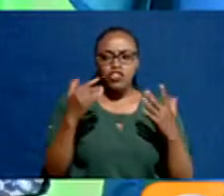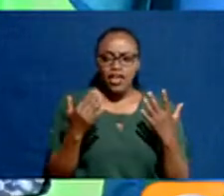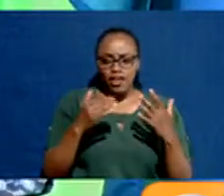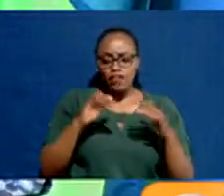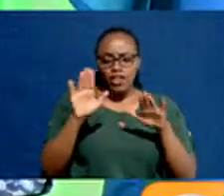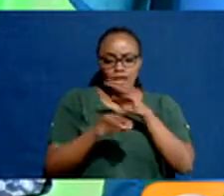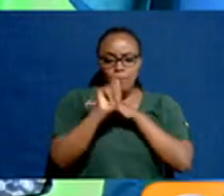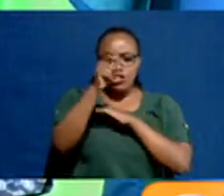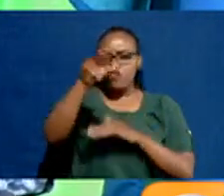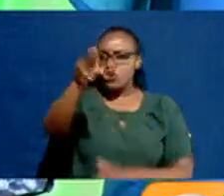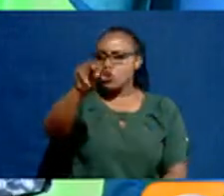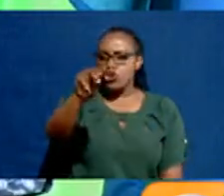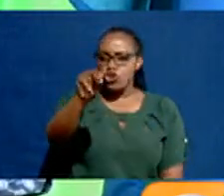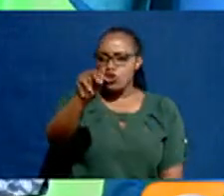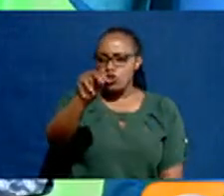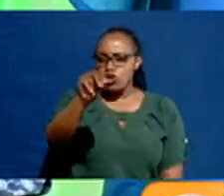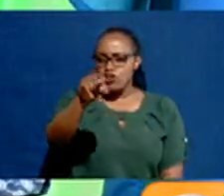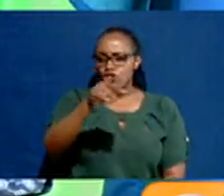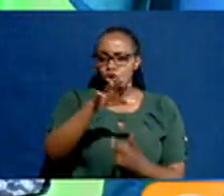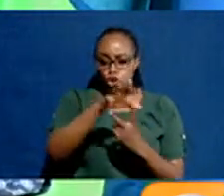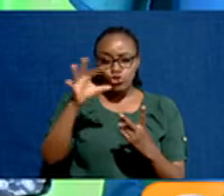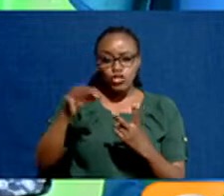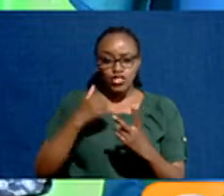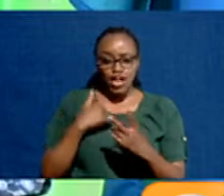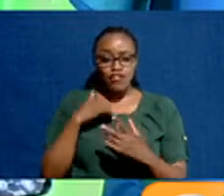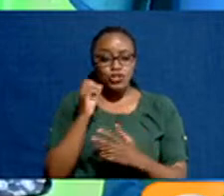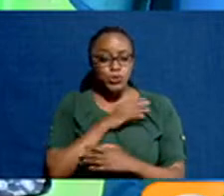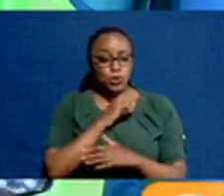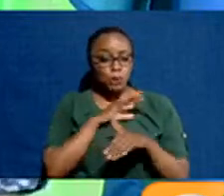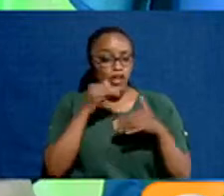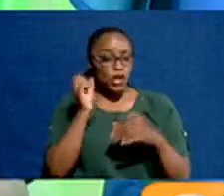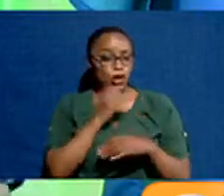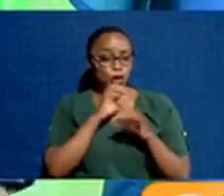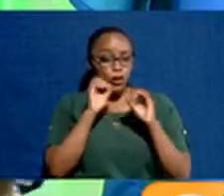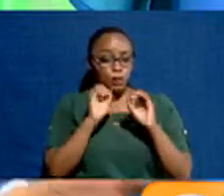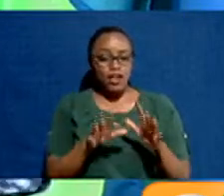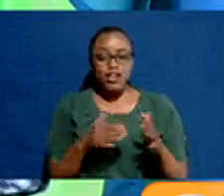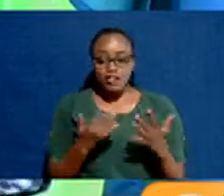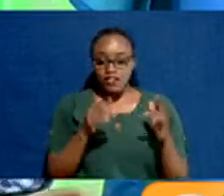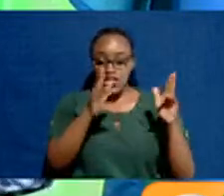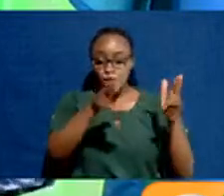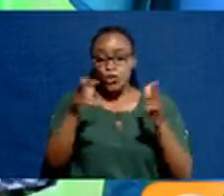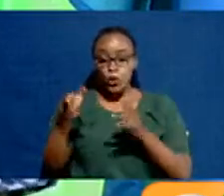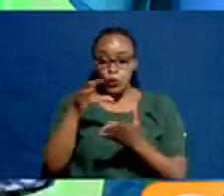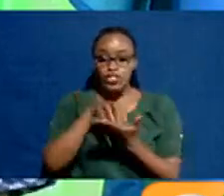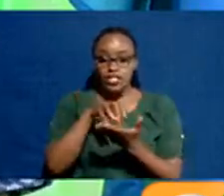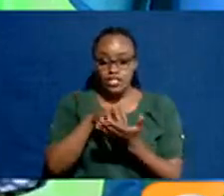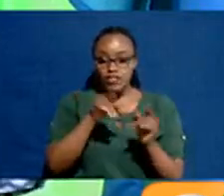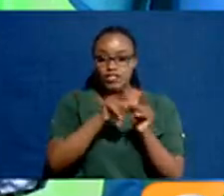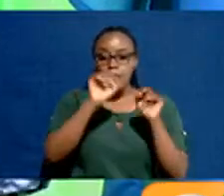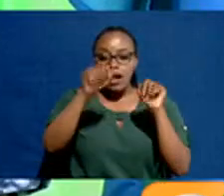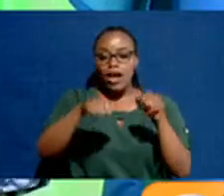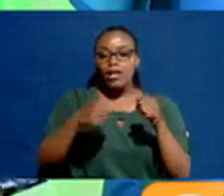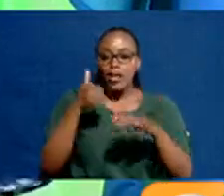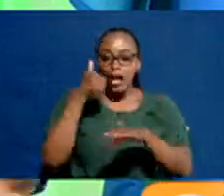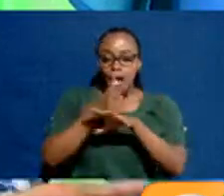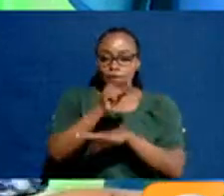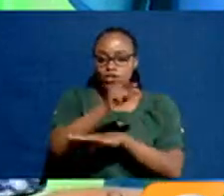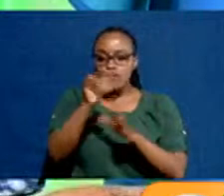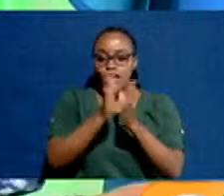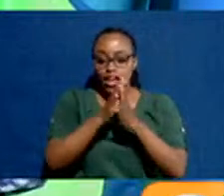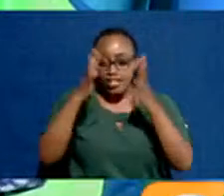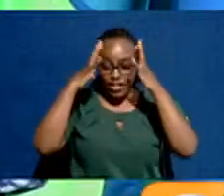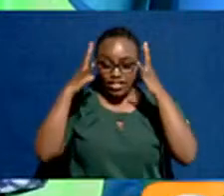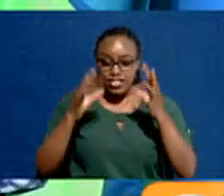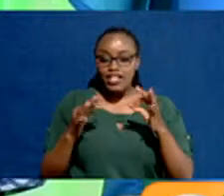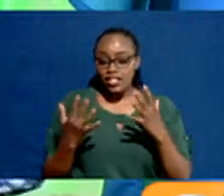president? Absolutely no. You have a choice whether to complain or not. Even in normal times, there is somebody who can abuse you, and you decide